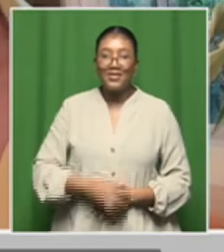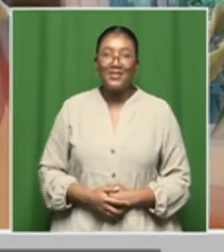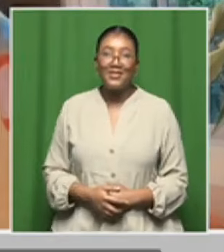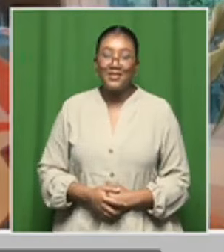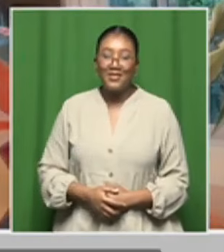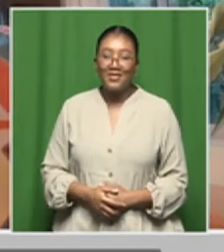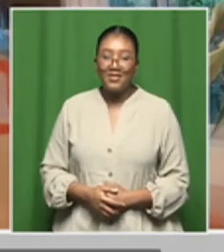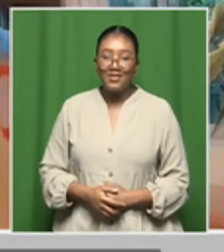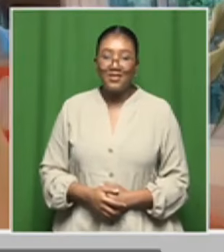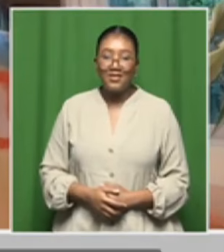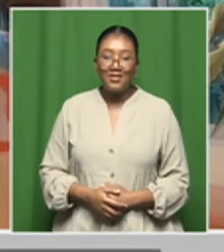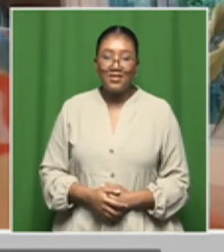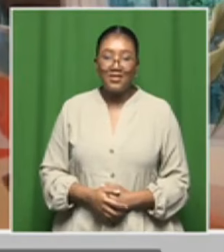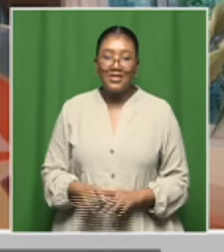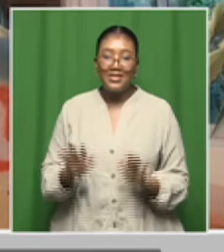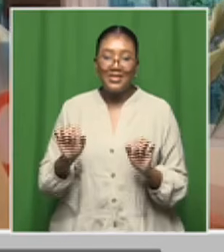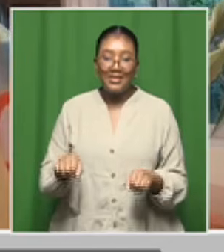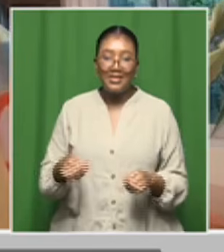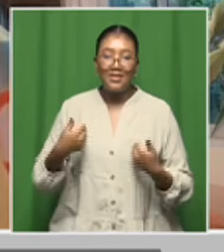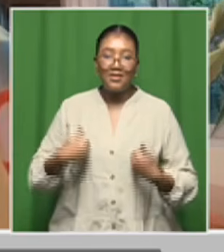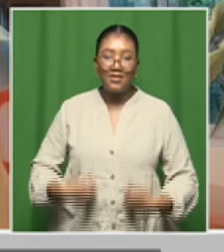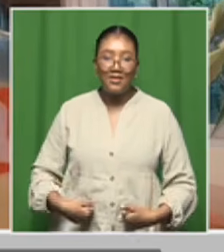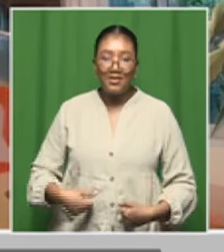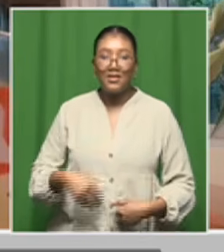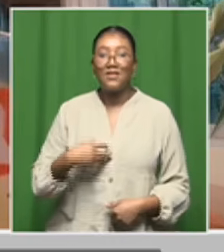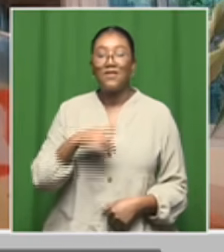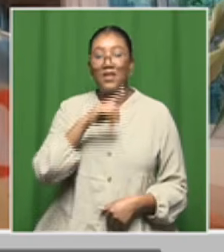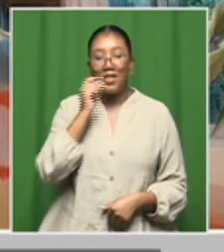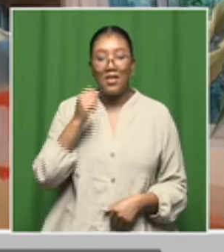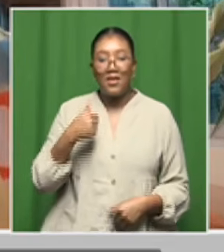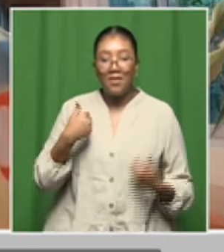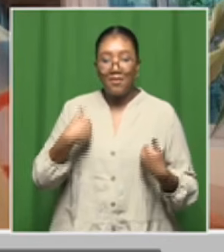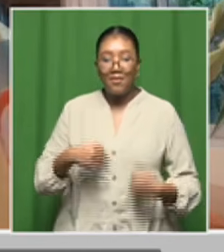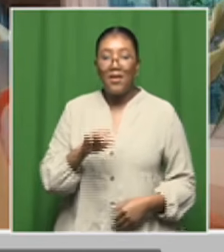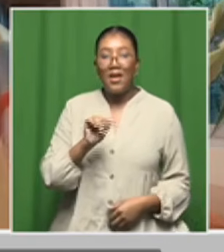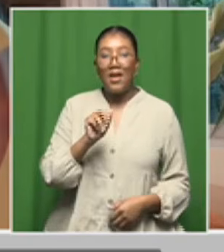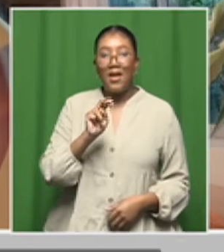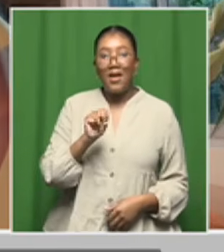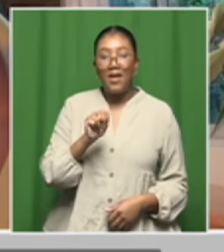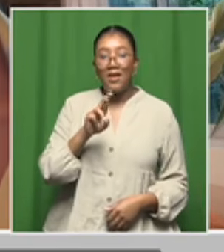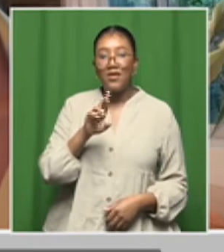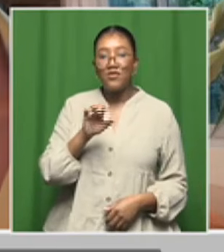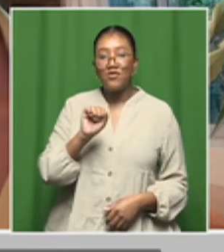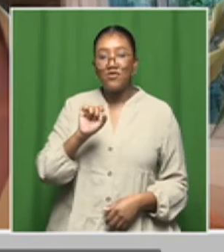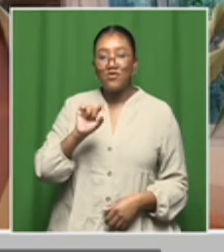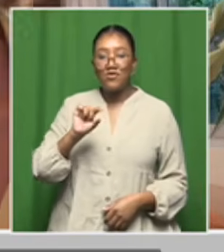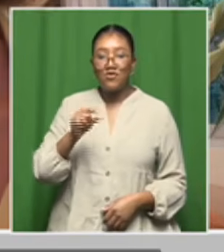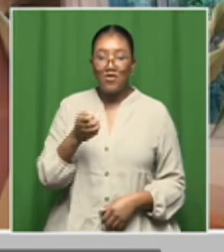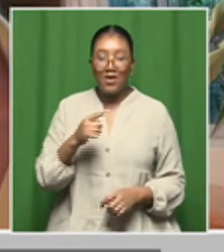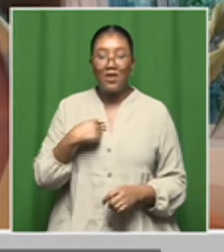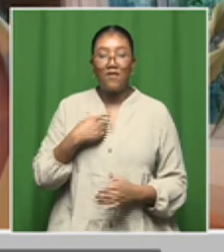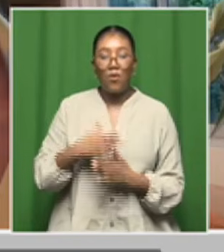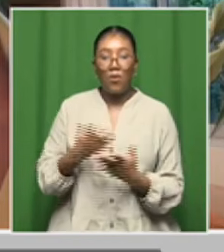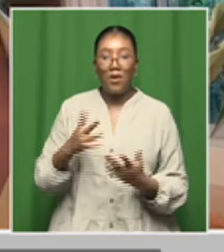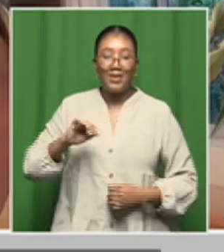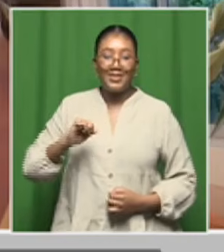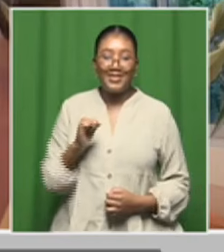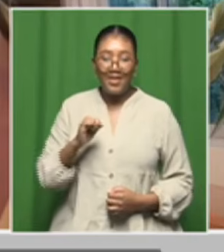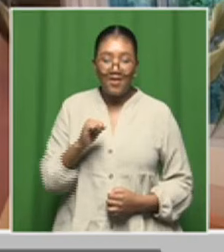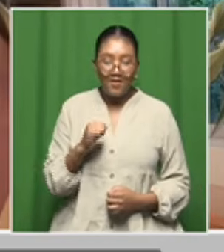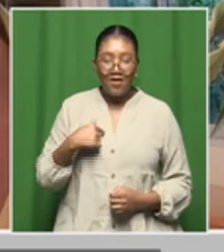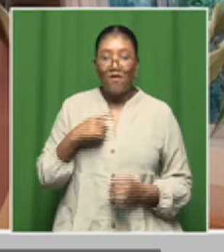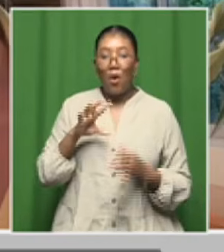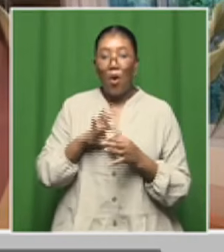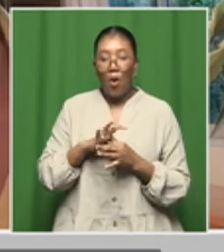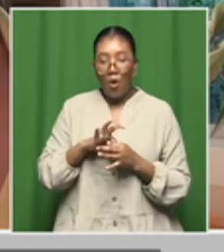Liesl. My name's Juandi. I am from Stellenbosch. I work from a home studio. I live here with my husband and